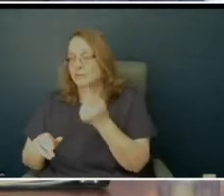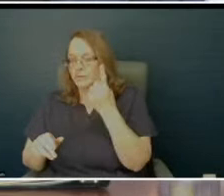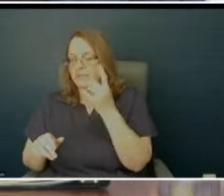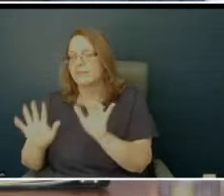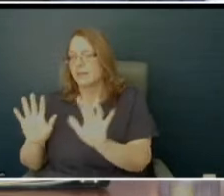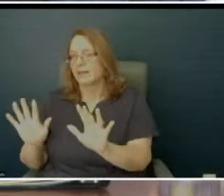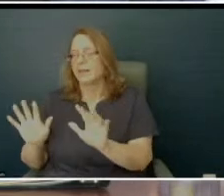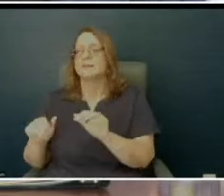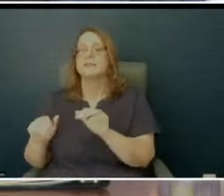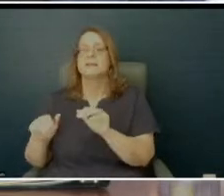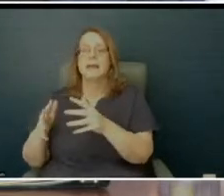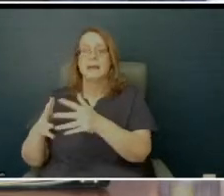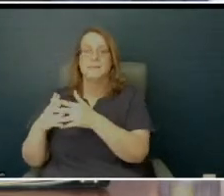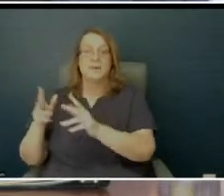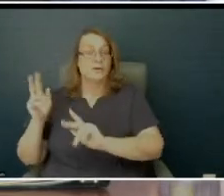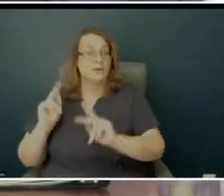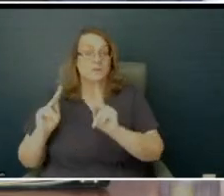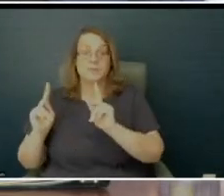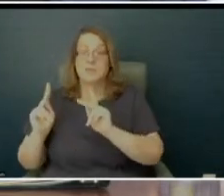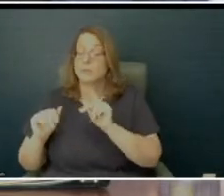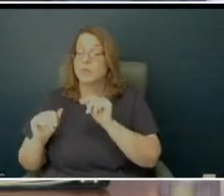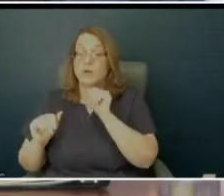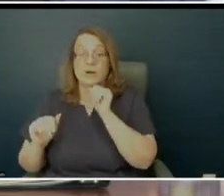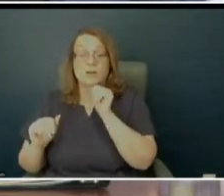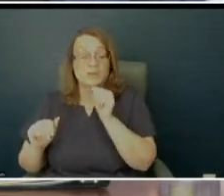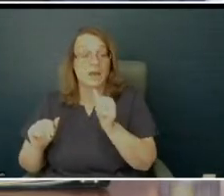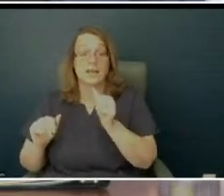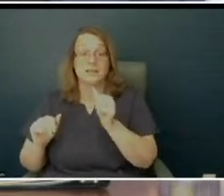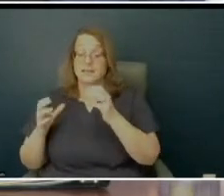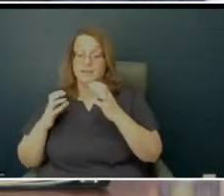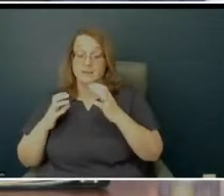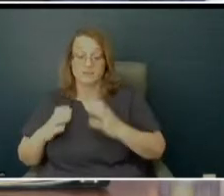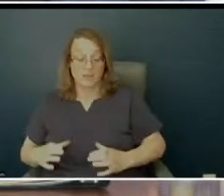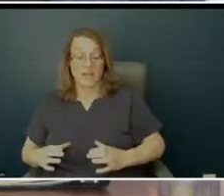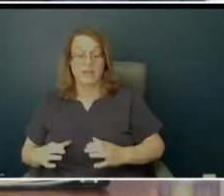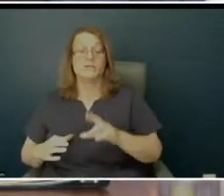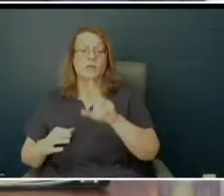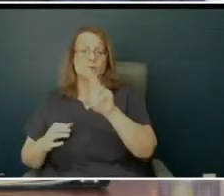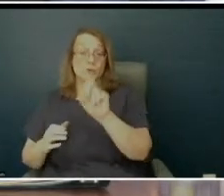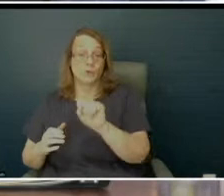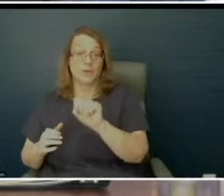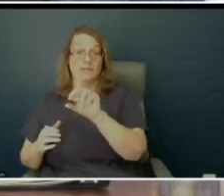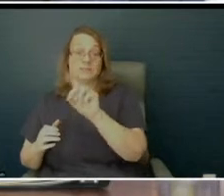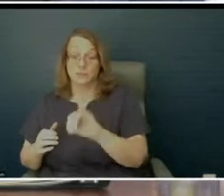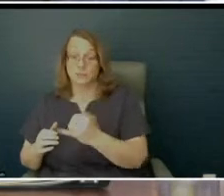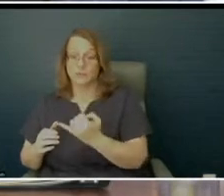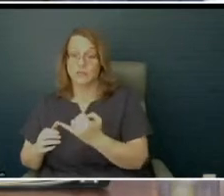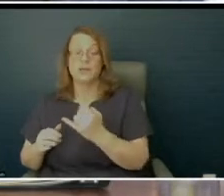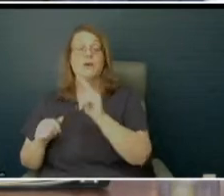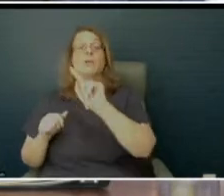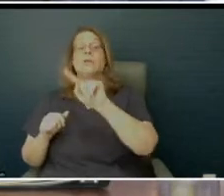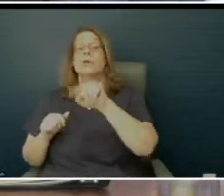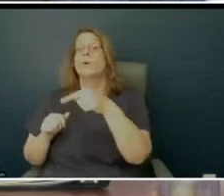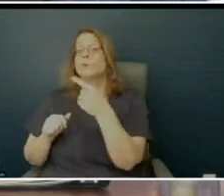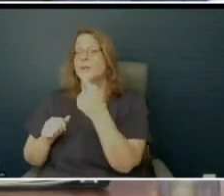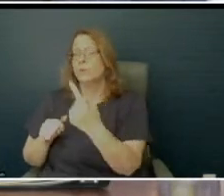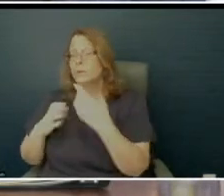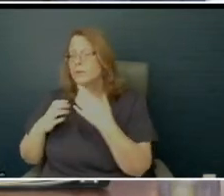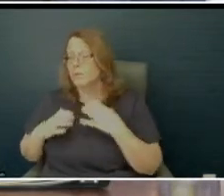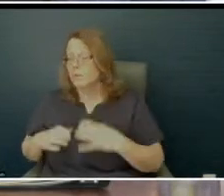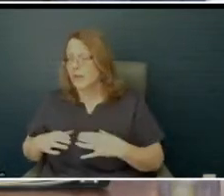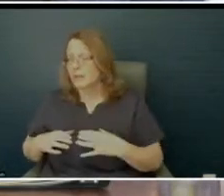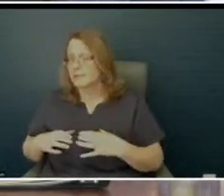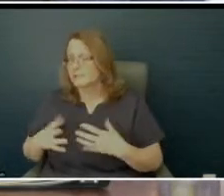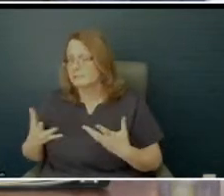people do not constitute the client for the United States Justice Department. The one and only client of the United States Justice Department is the United States